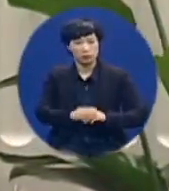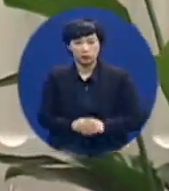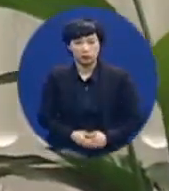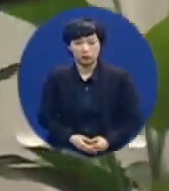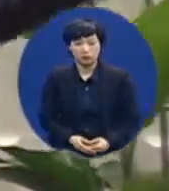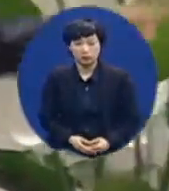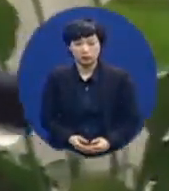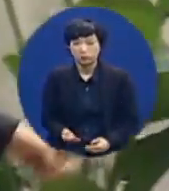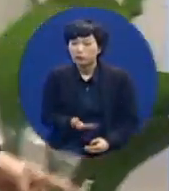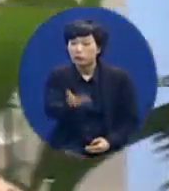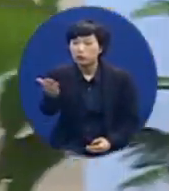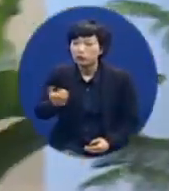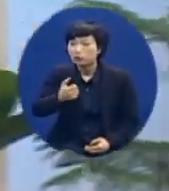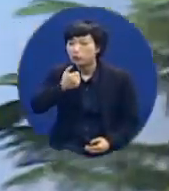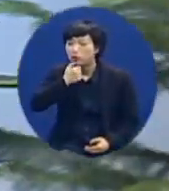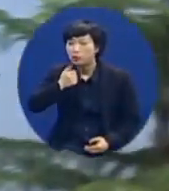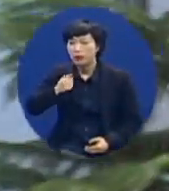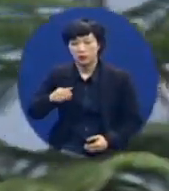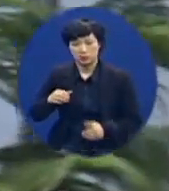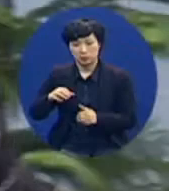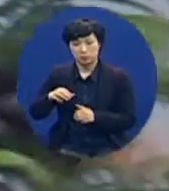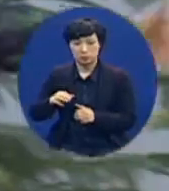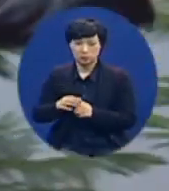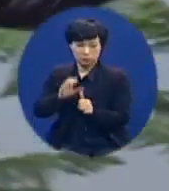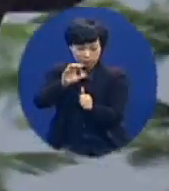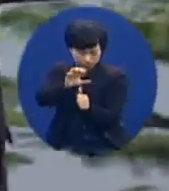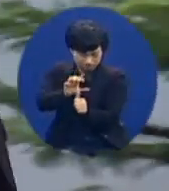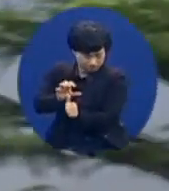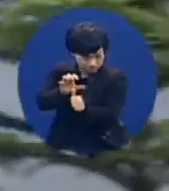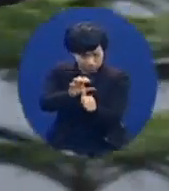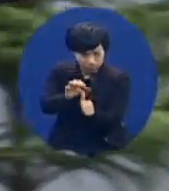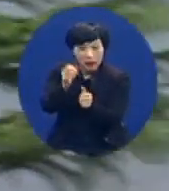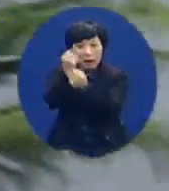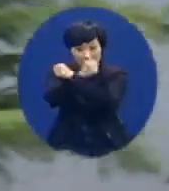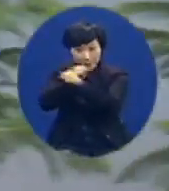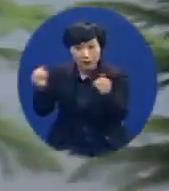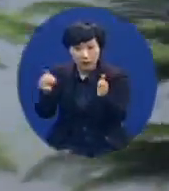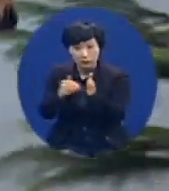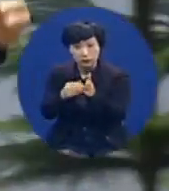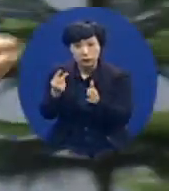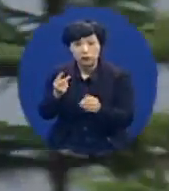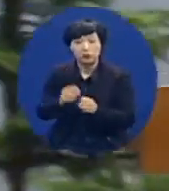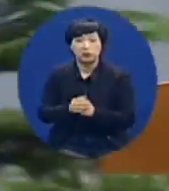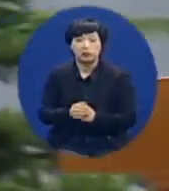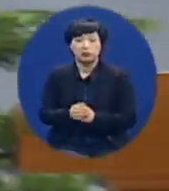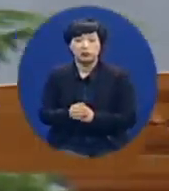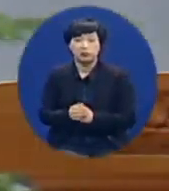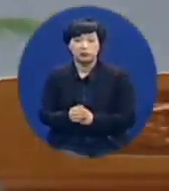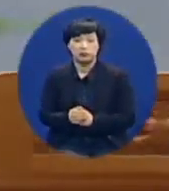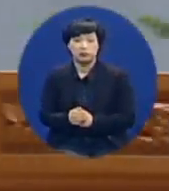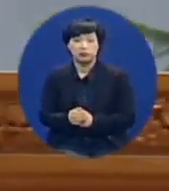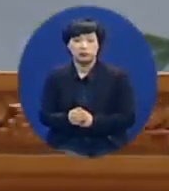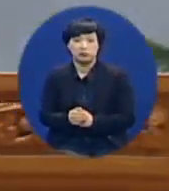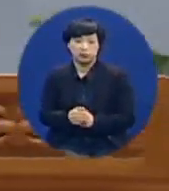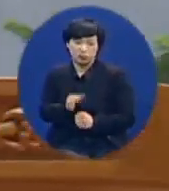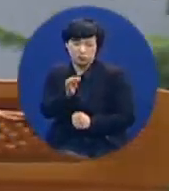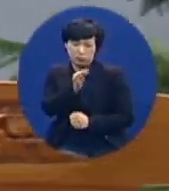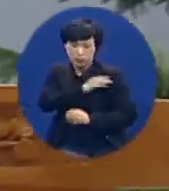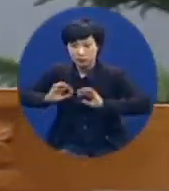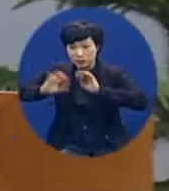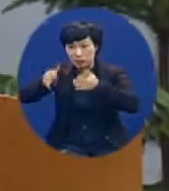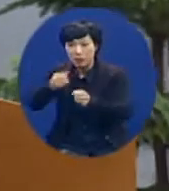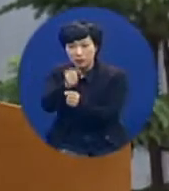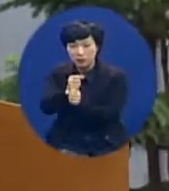were expecting the Lord who will set Israel free from Rome so that Israel would rule over the